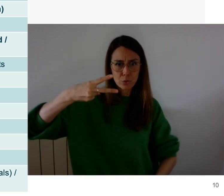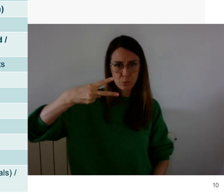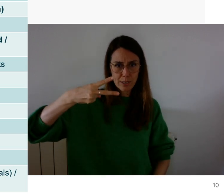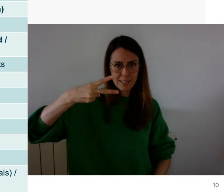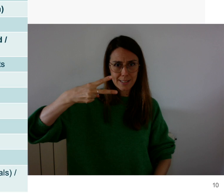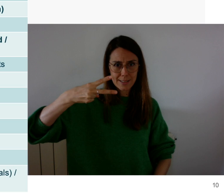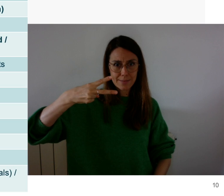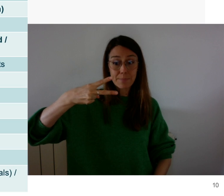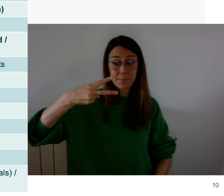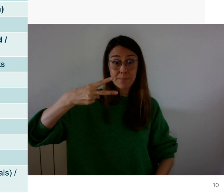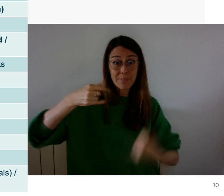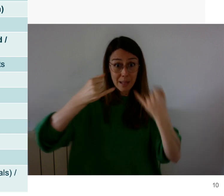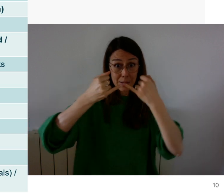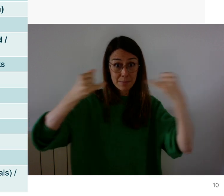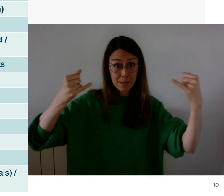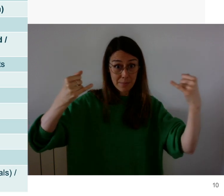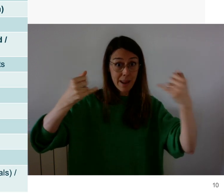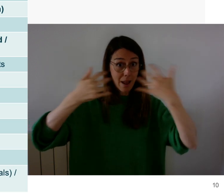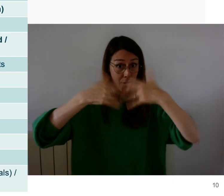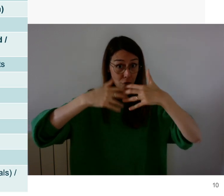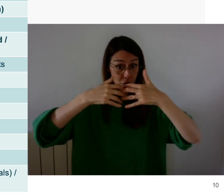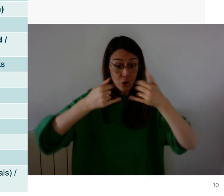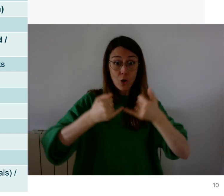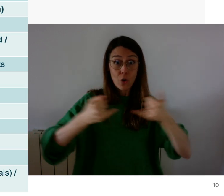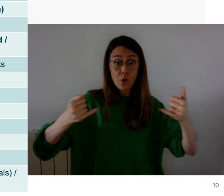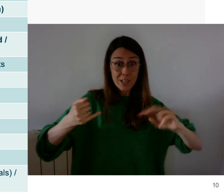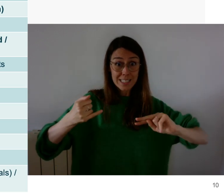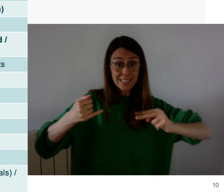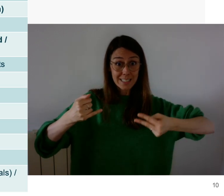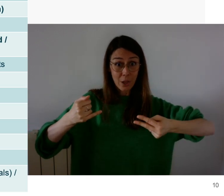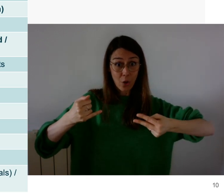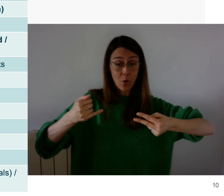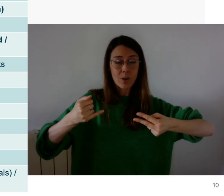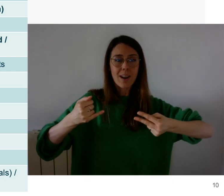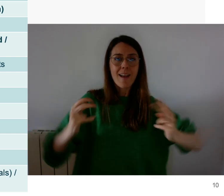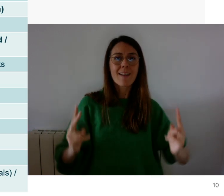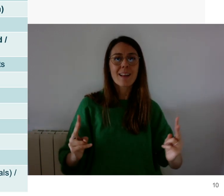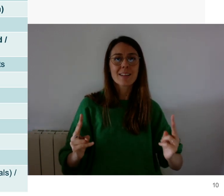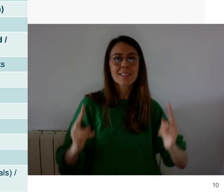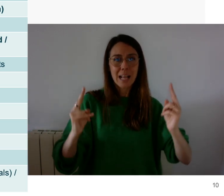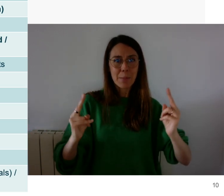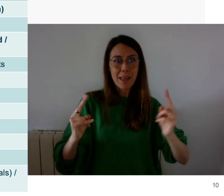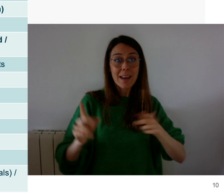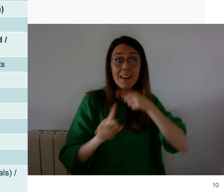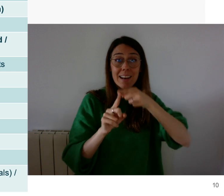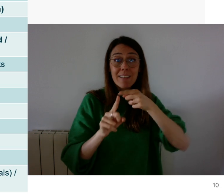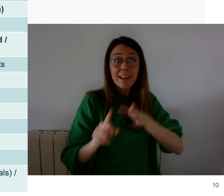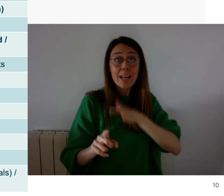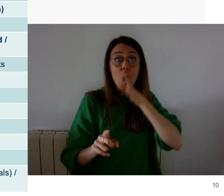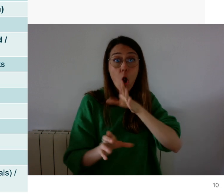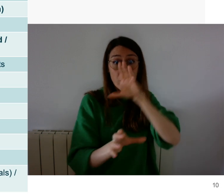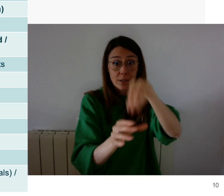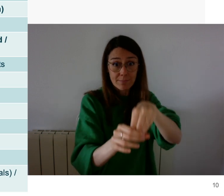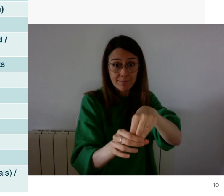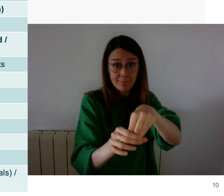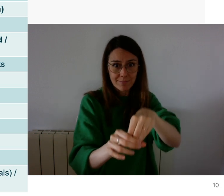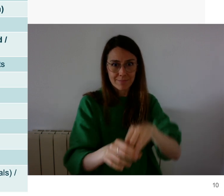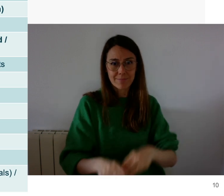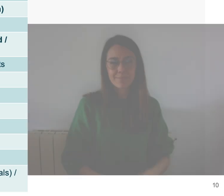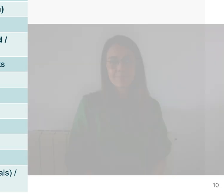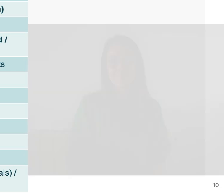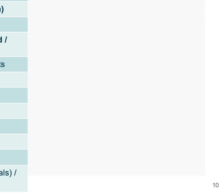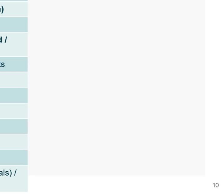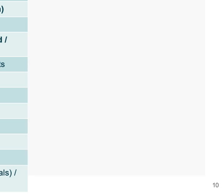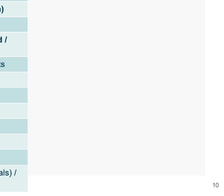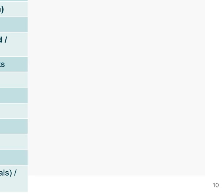discourse status of the referent, we also had a separate tier for a clause segment where we were annotating the